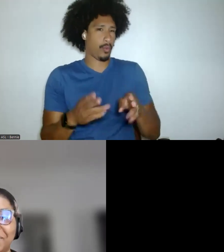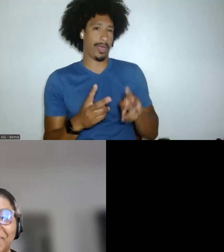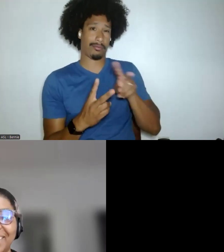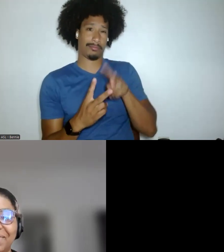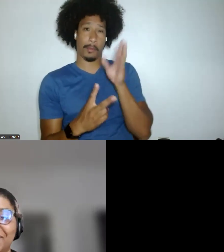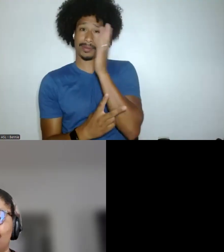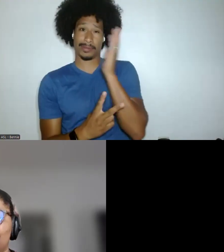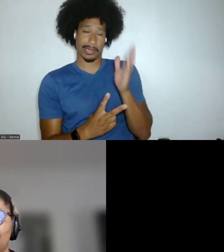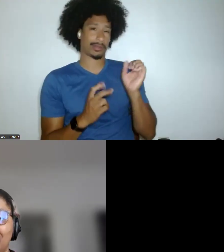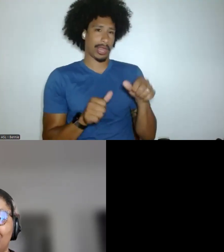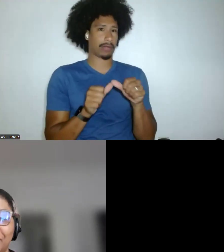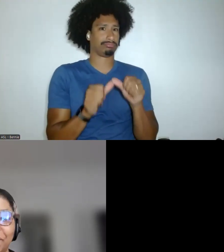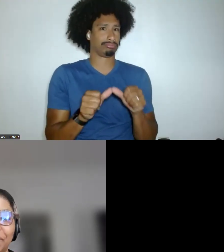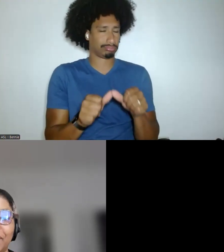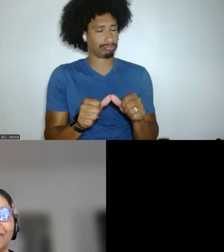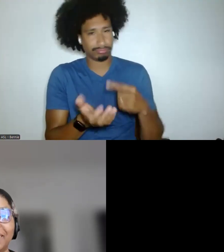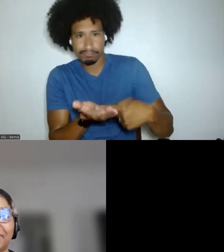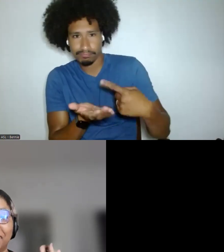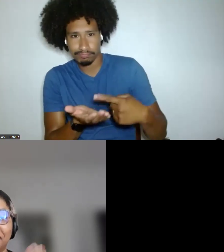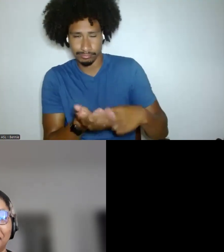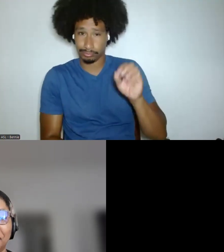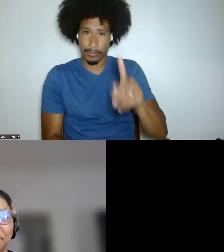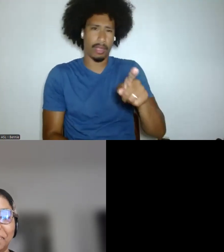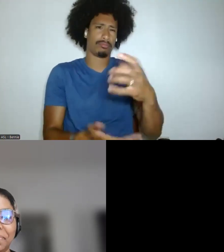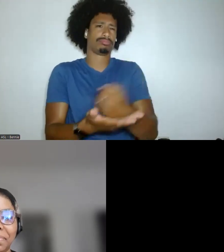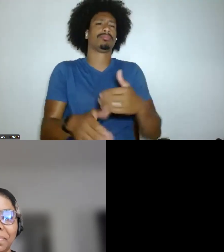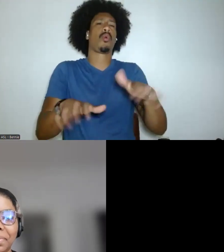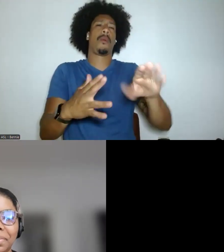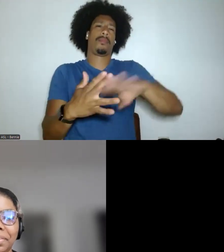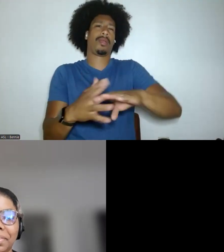in Discord. We'll see you at 11:15.